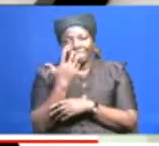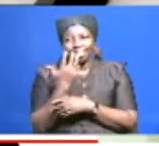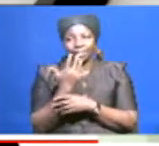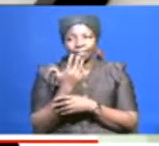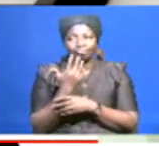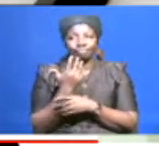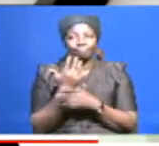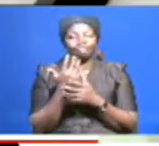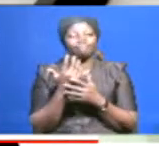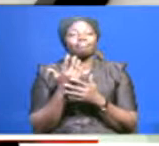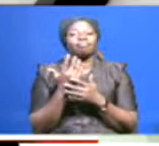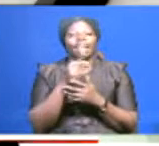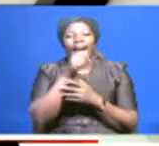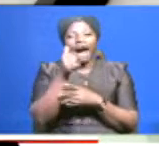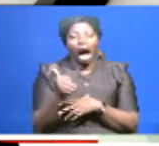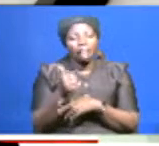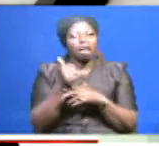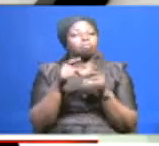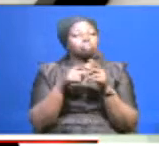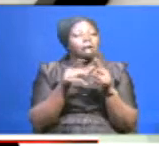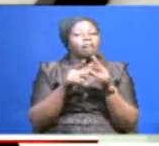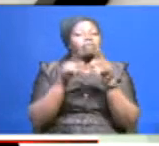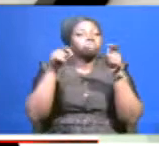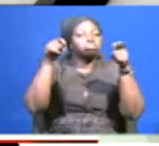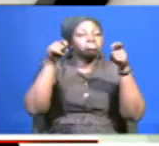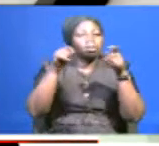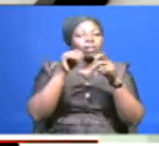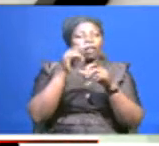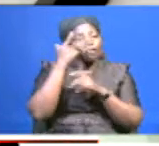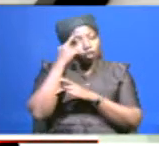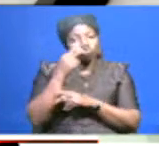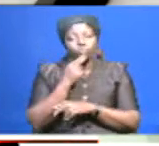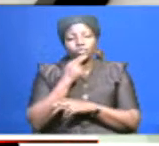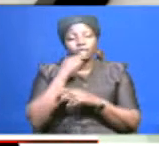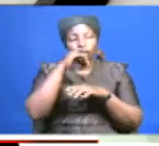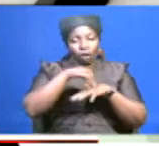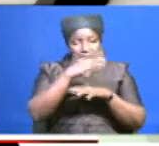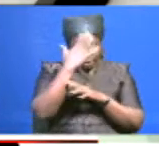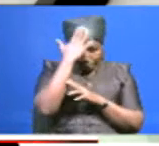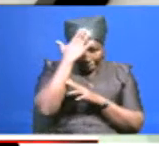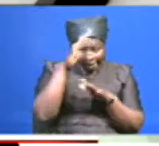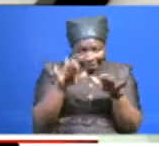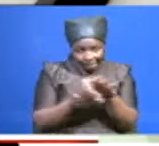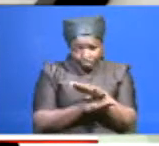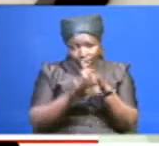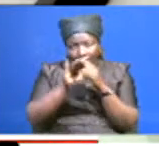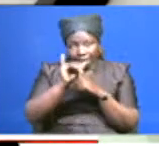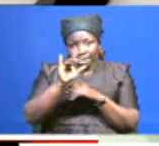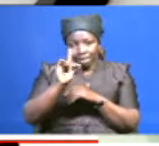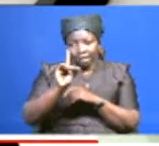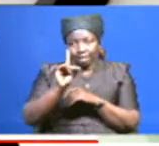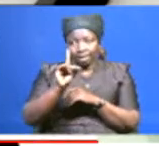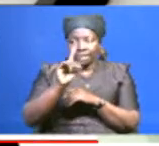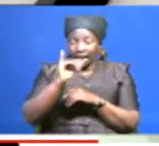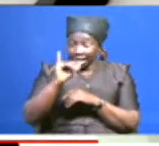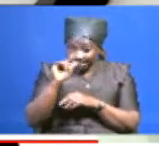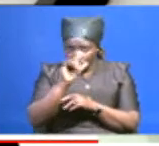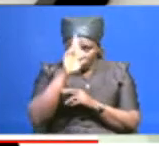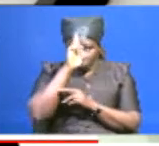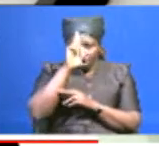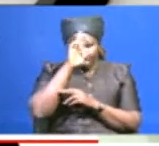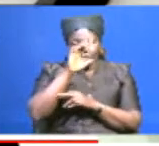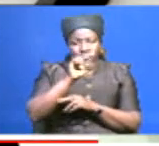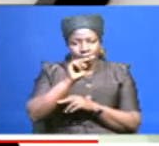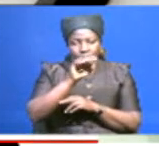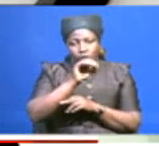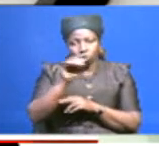mass demonstrations set for Tuesday. On Monday, Deputy Inspector General of Police Noor Gabor declared the planned